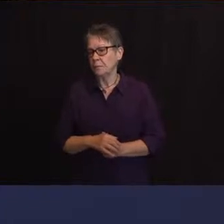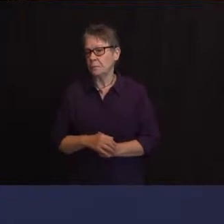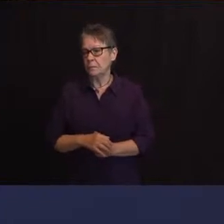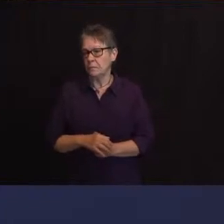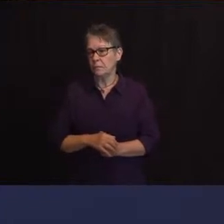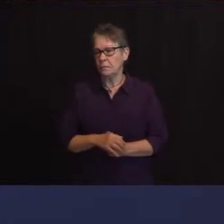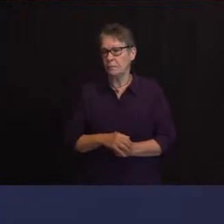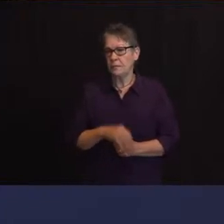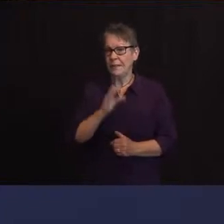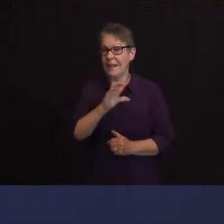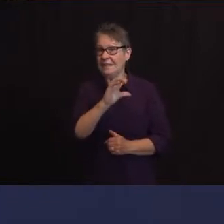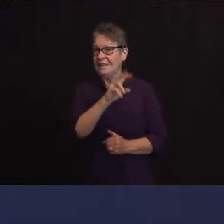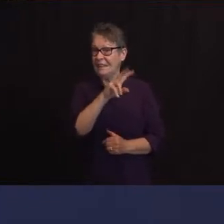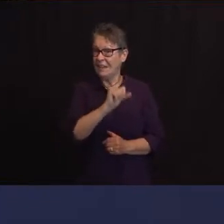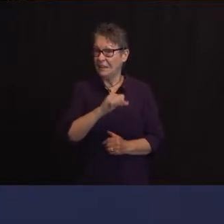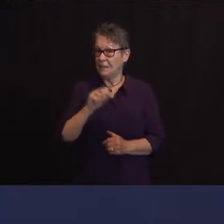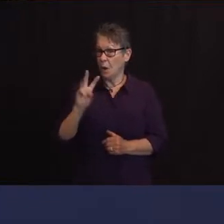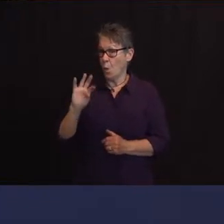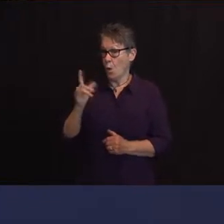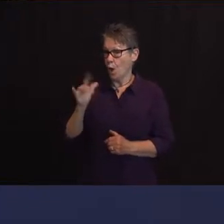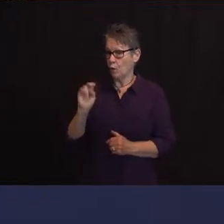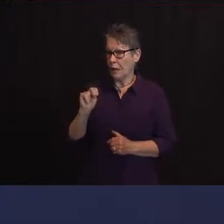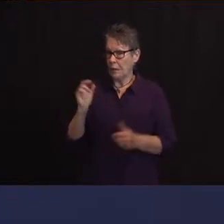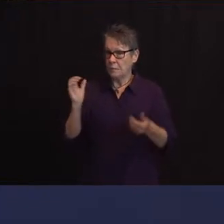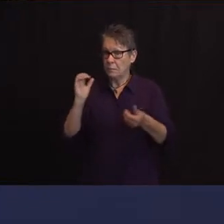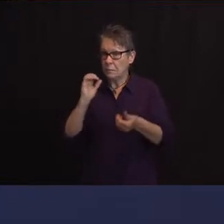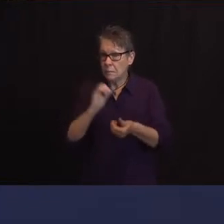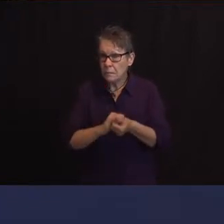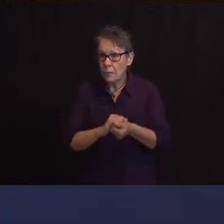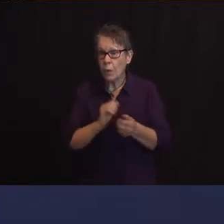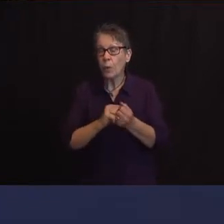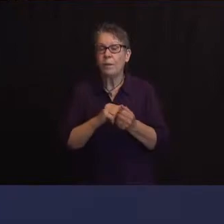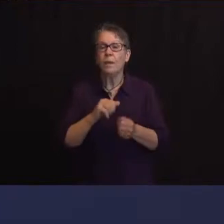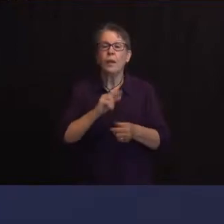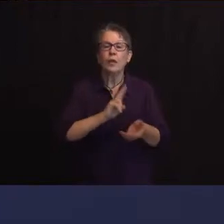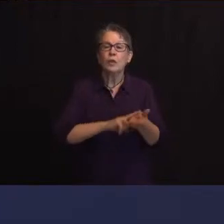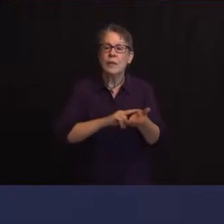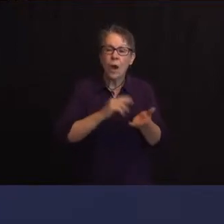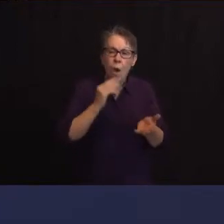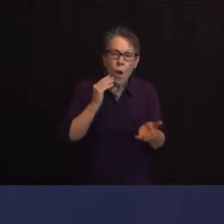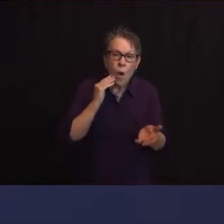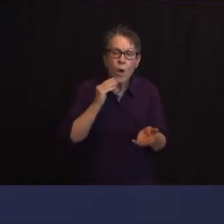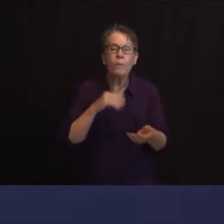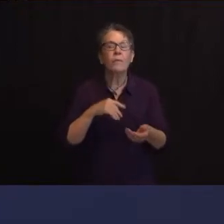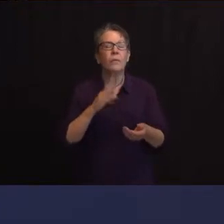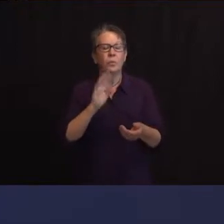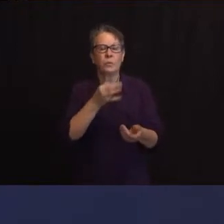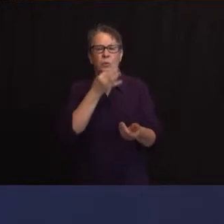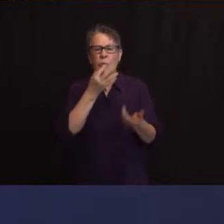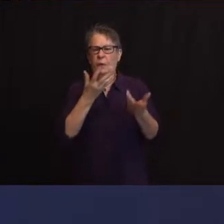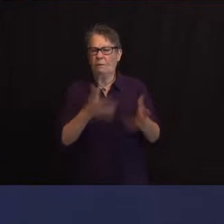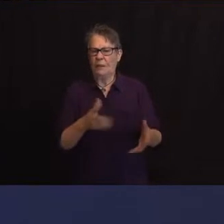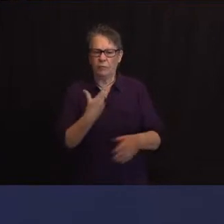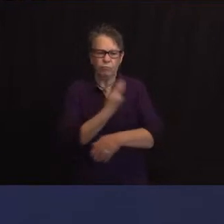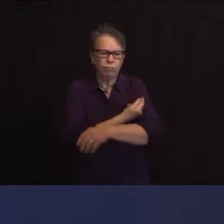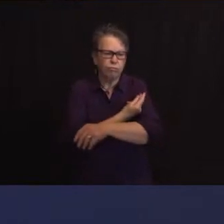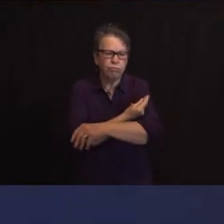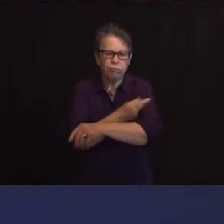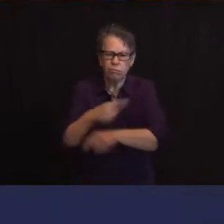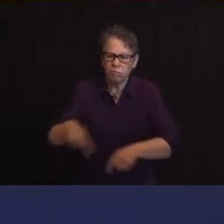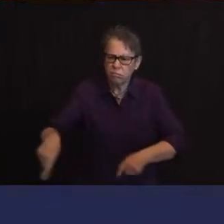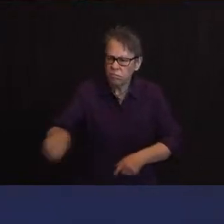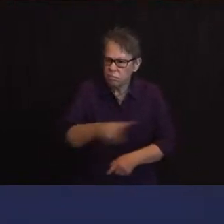and Walgreens, the arrangements that they're going to make for those long-term care facilities for new residents and new staff. Yeah, the federal government